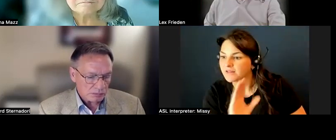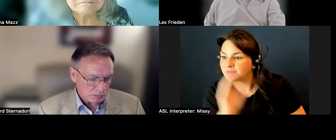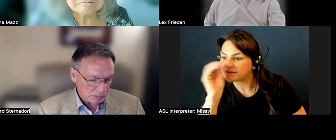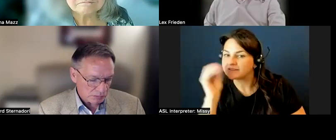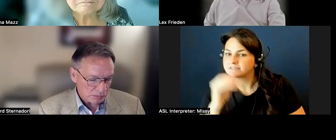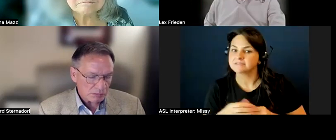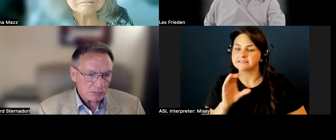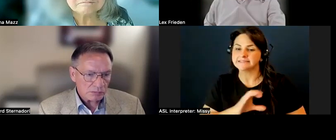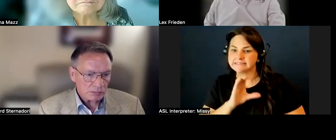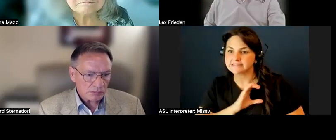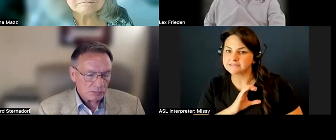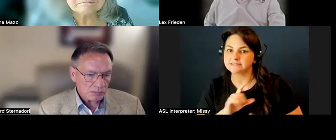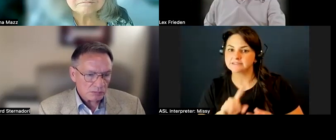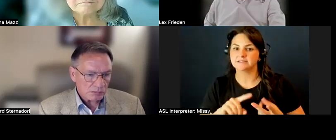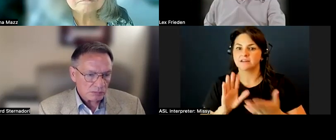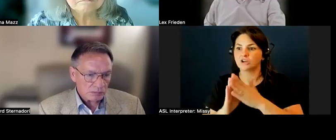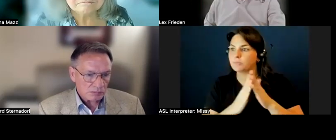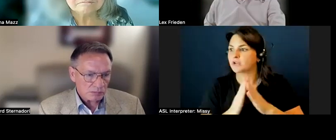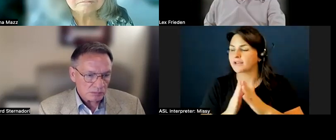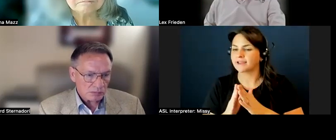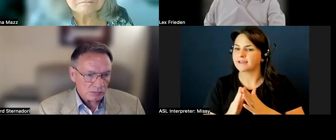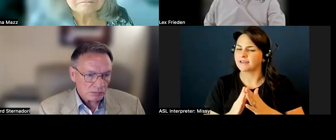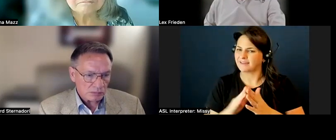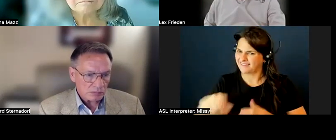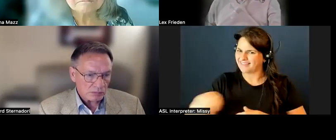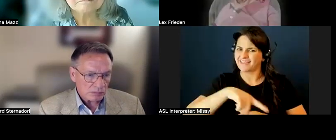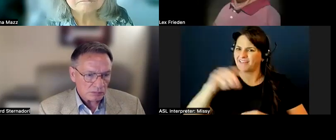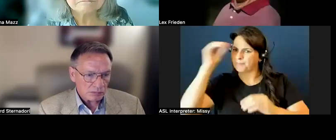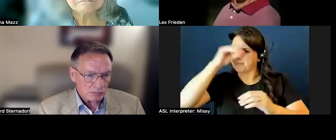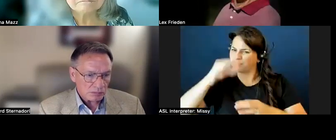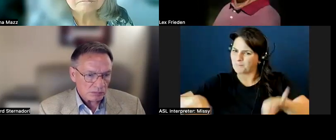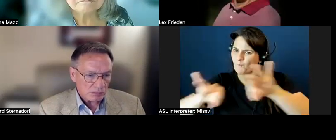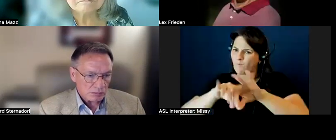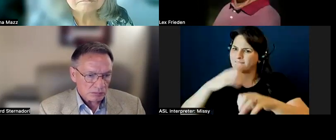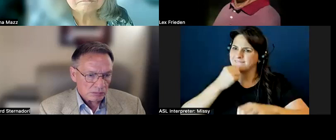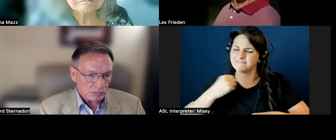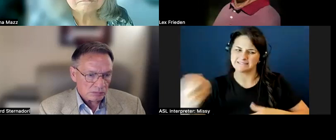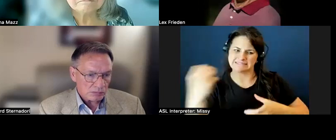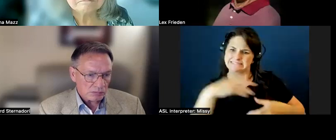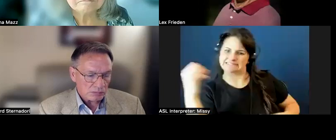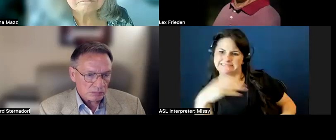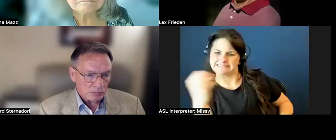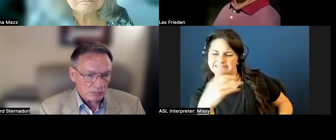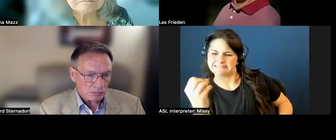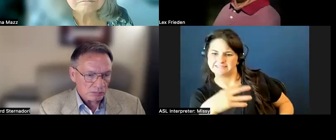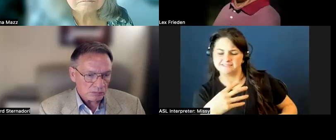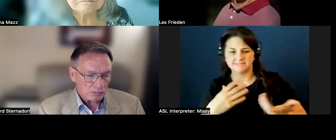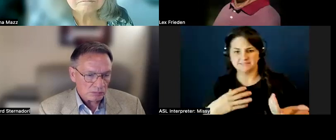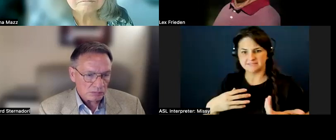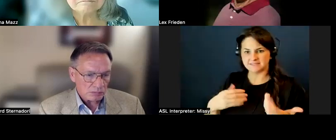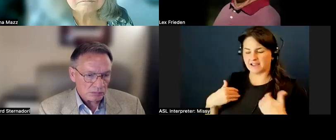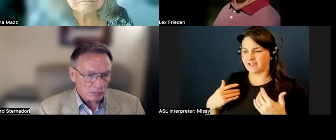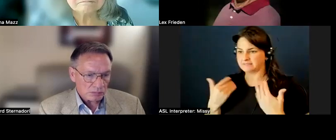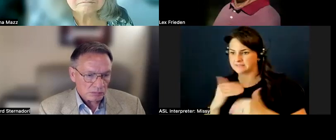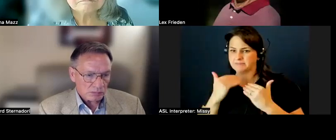citizens, your community, et cetera, should be helping you with prioritization of those things. When they understand that there are constraints and things of